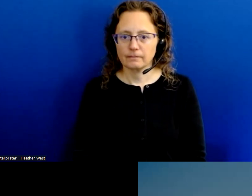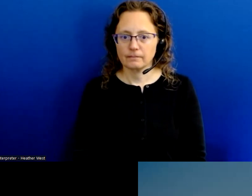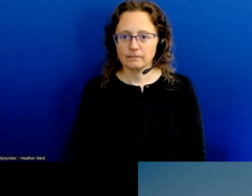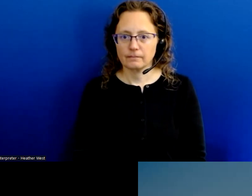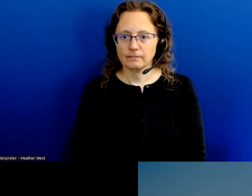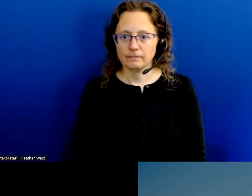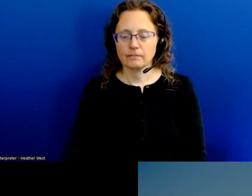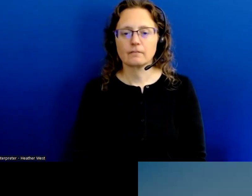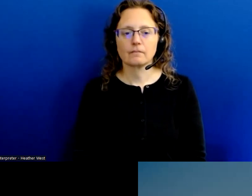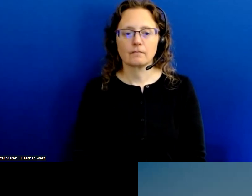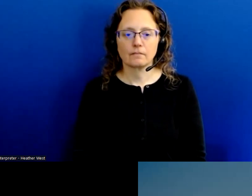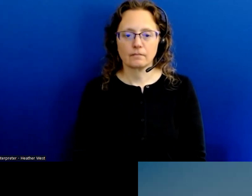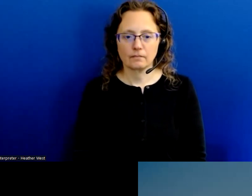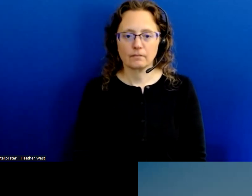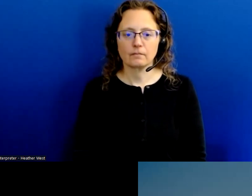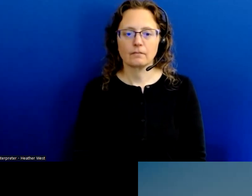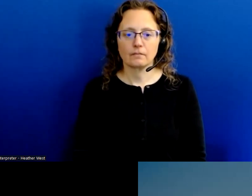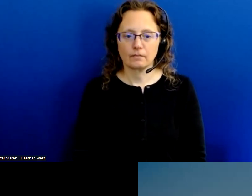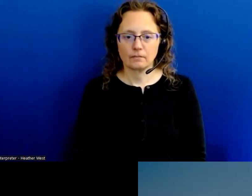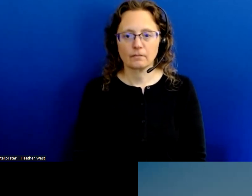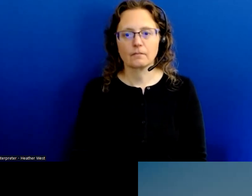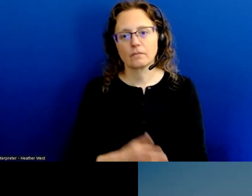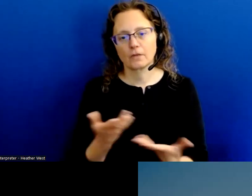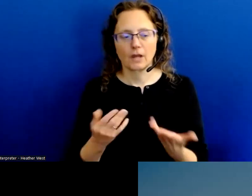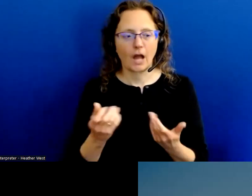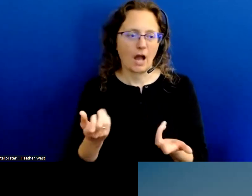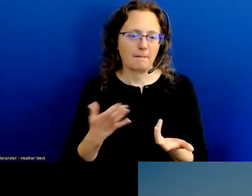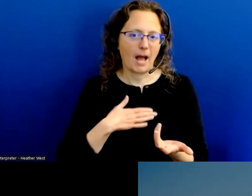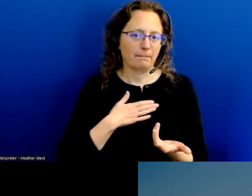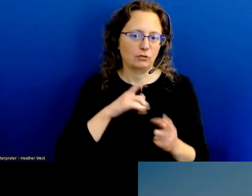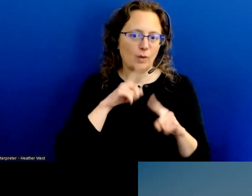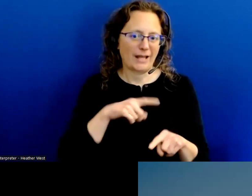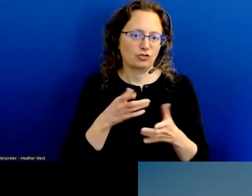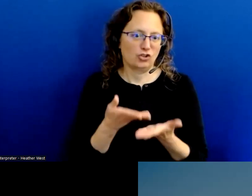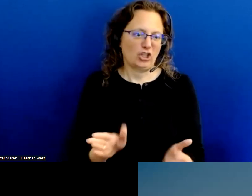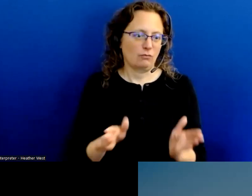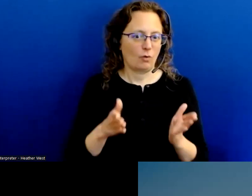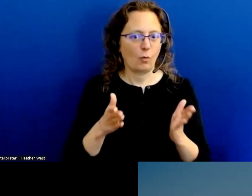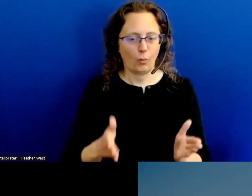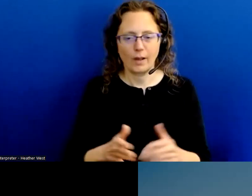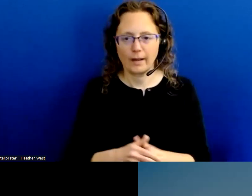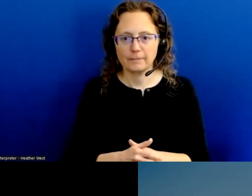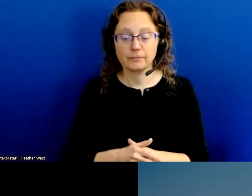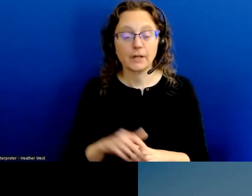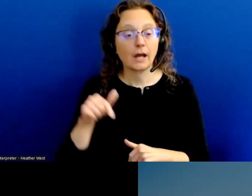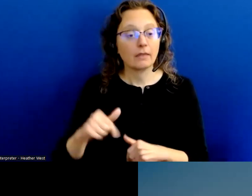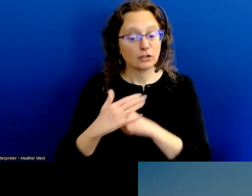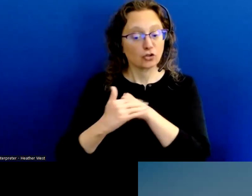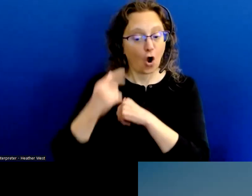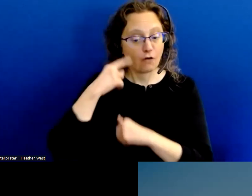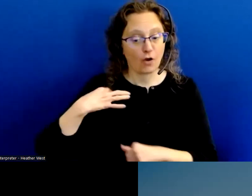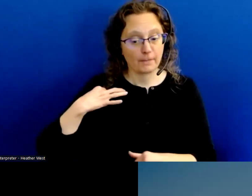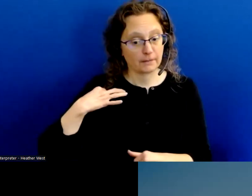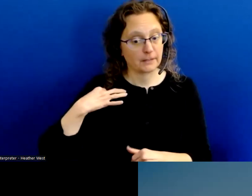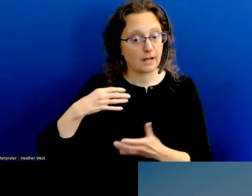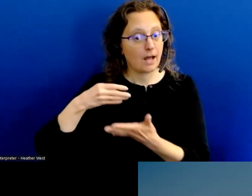And so I think, you know, we can answer this generally. So because this call for applications is funded